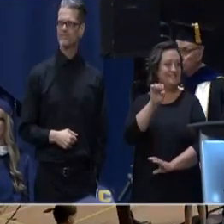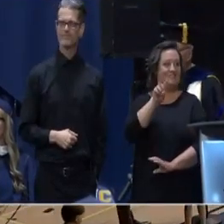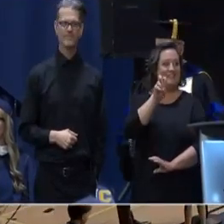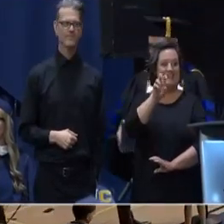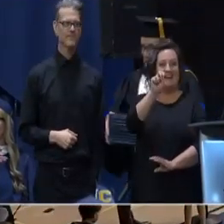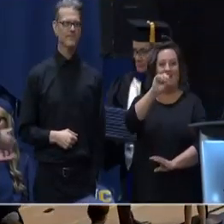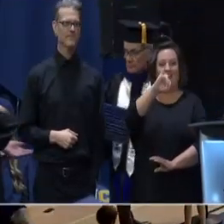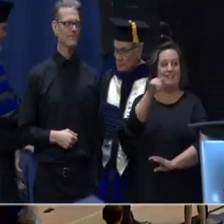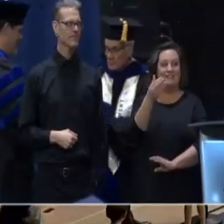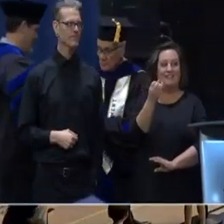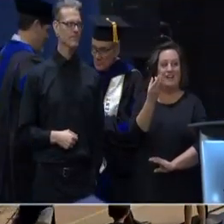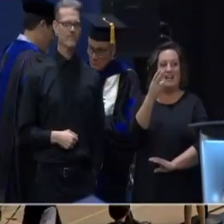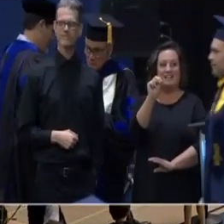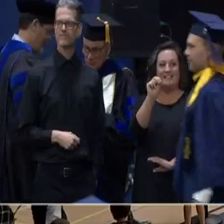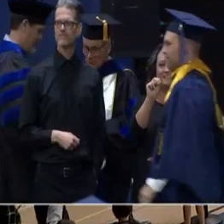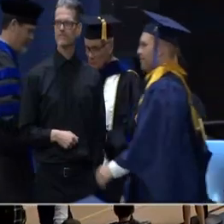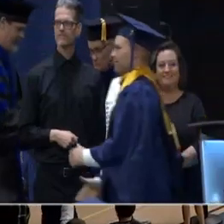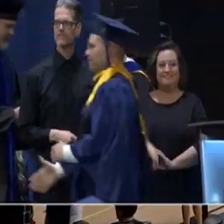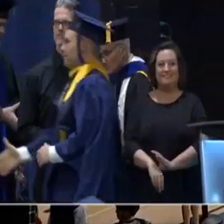Evan Johnson.